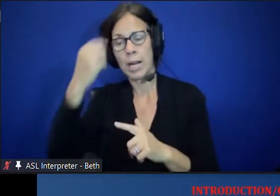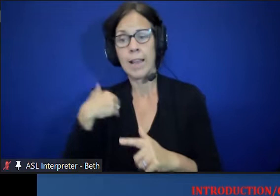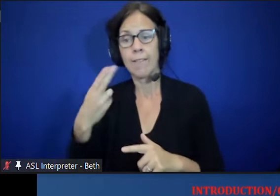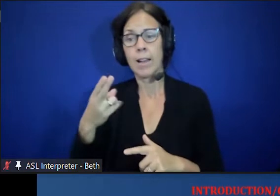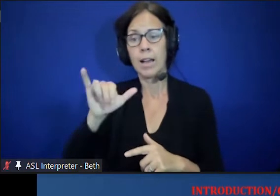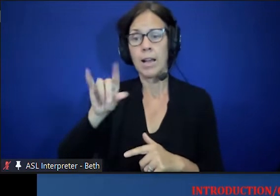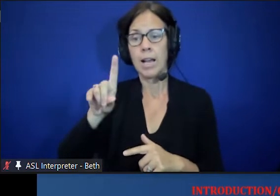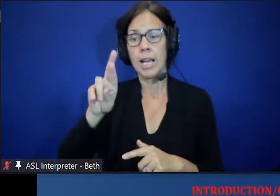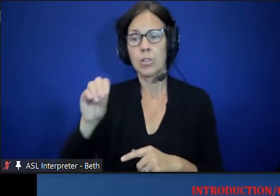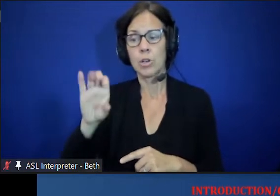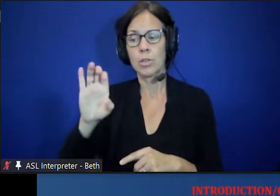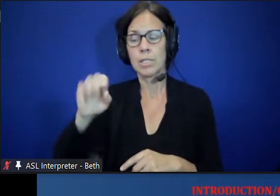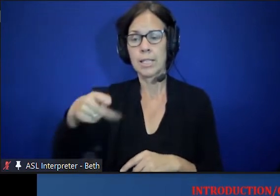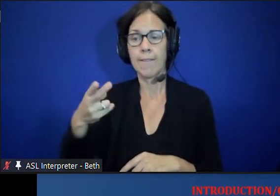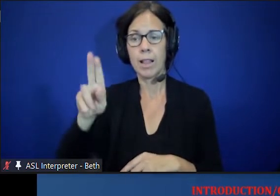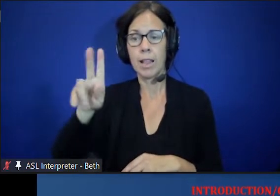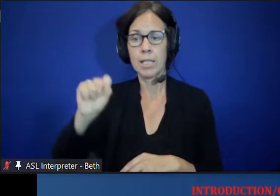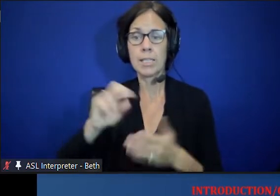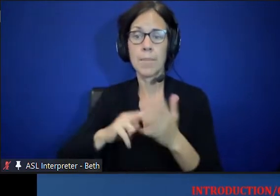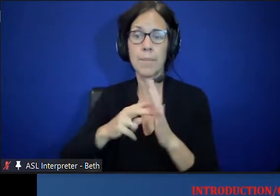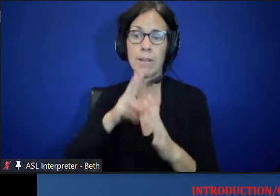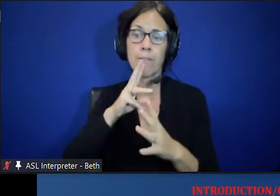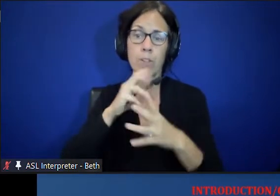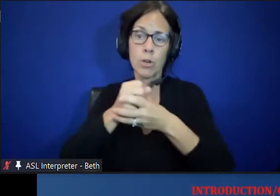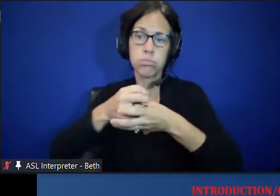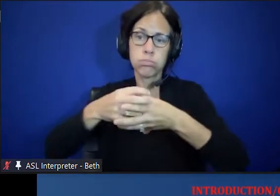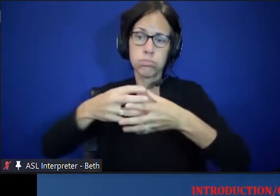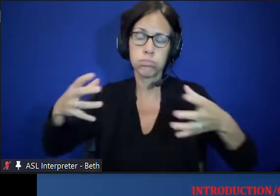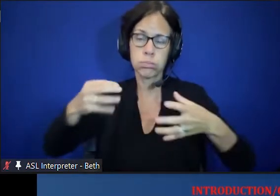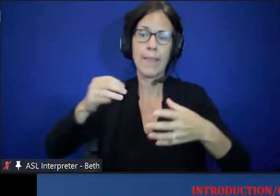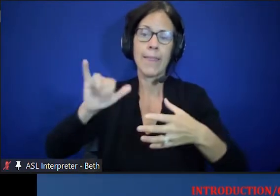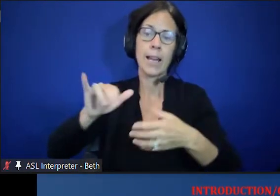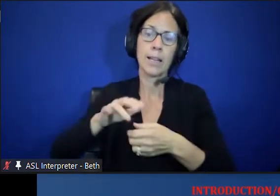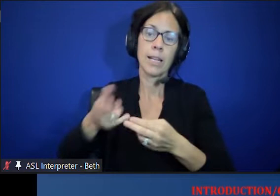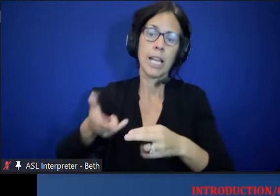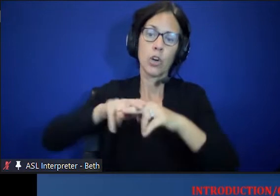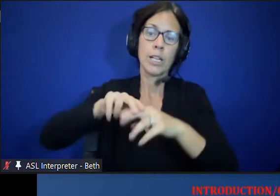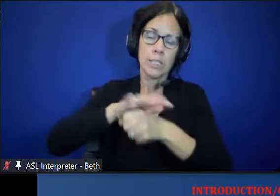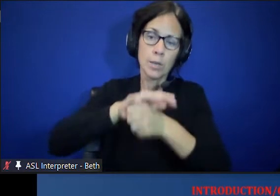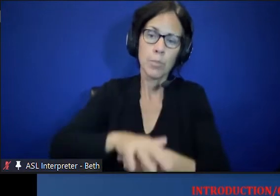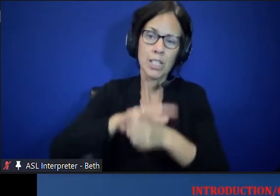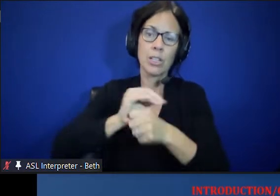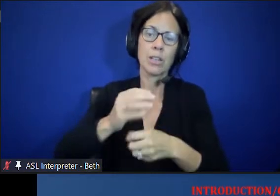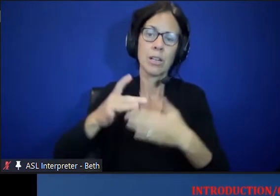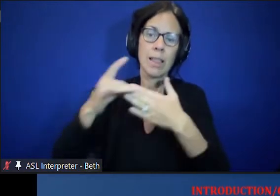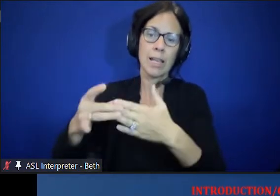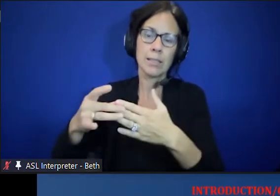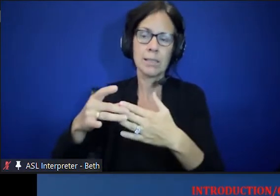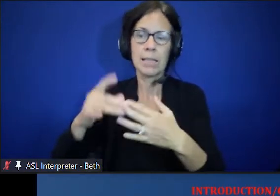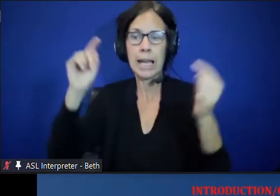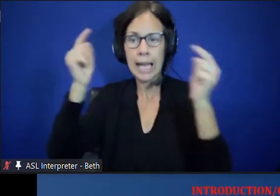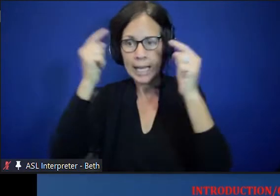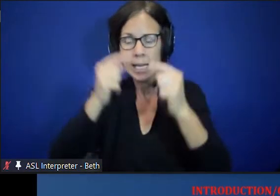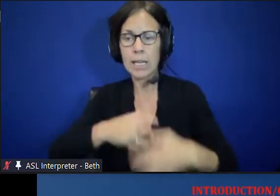fluid buildup in her ventricles in the brain, which increases the pressure, and that leads to headaches, nausea, and a lot of other medical